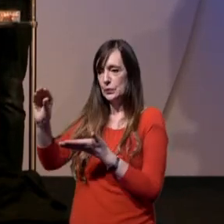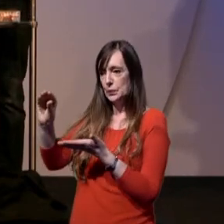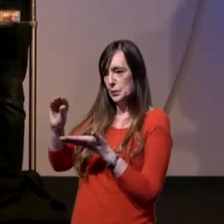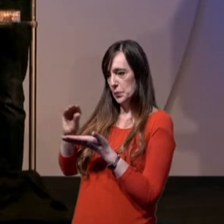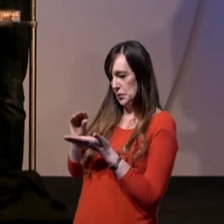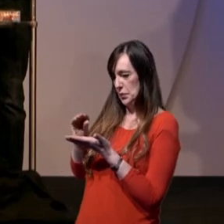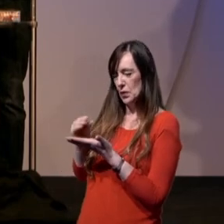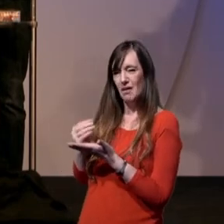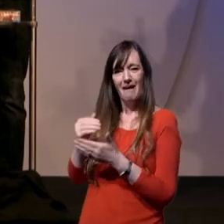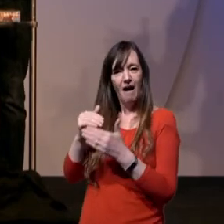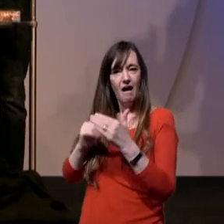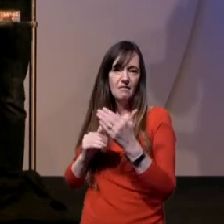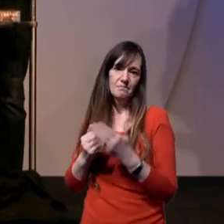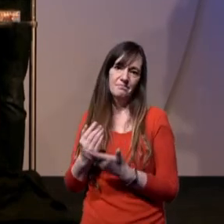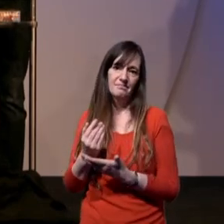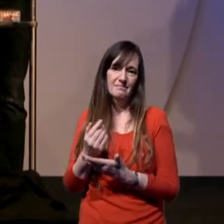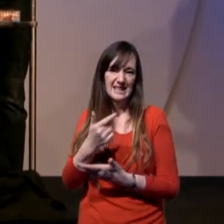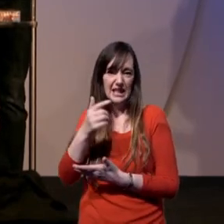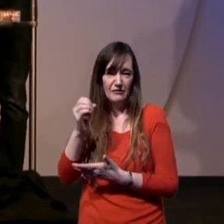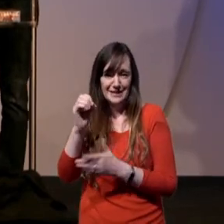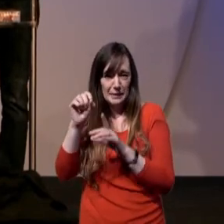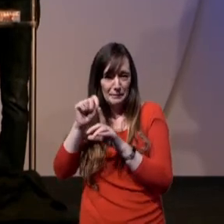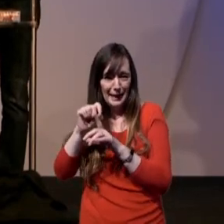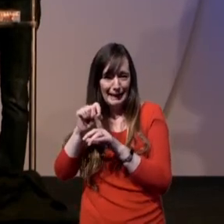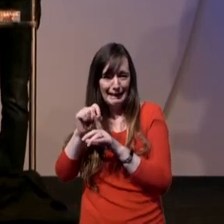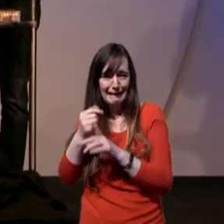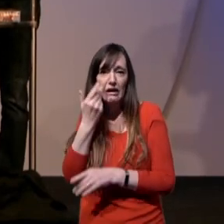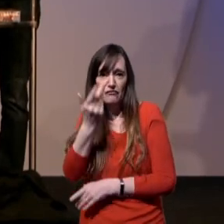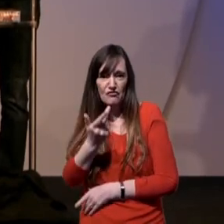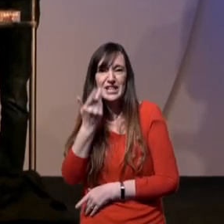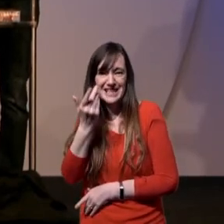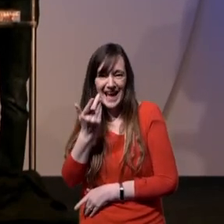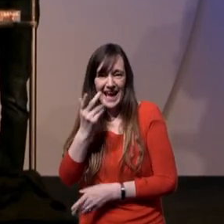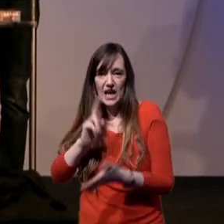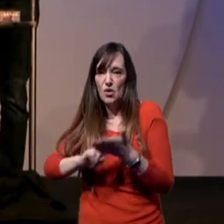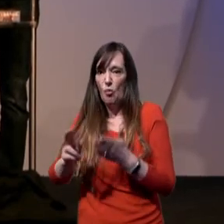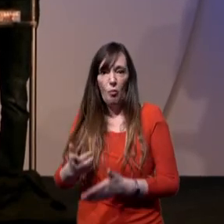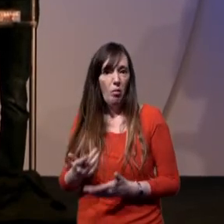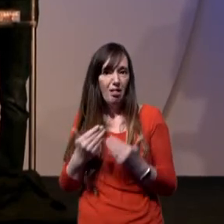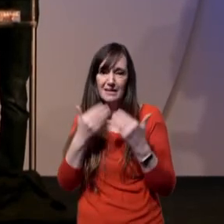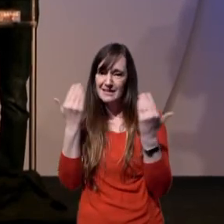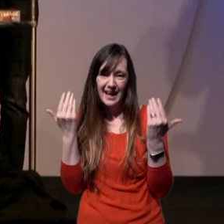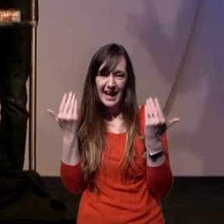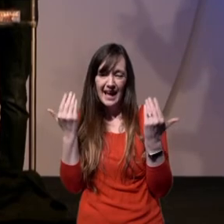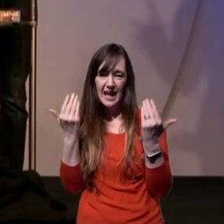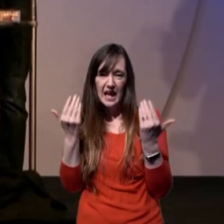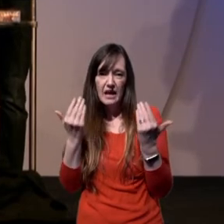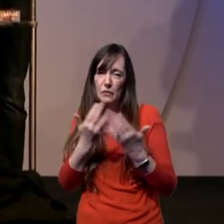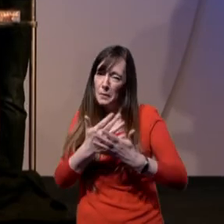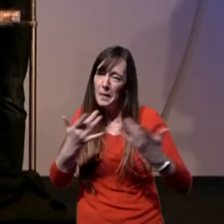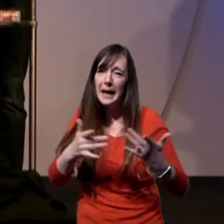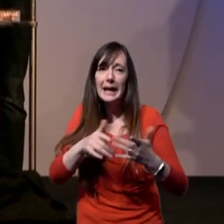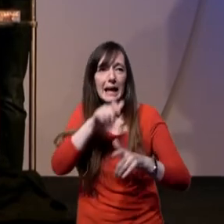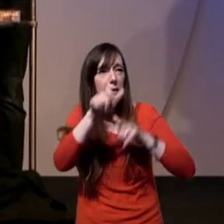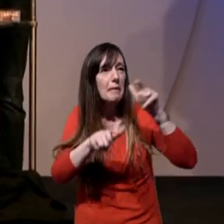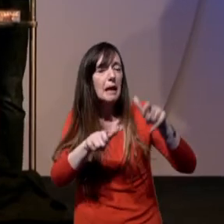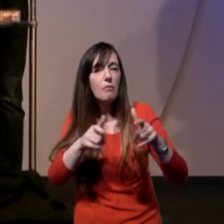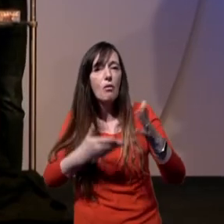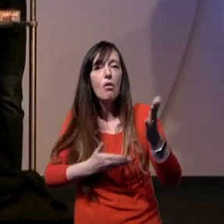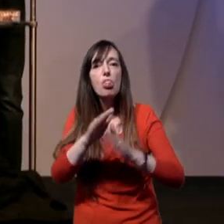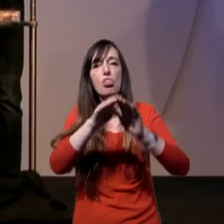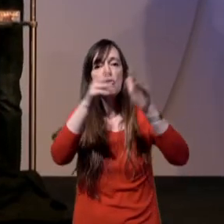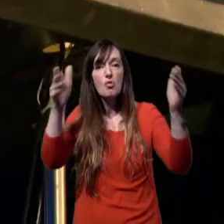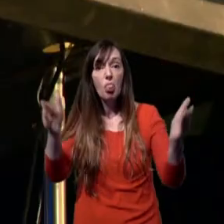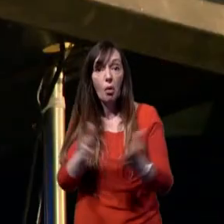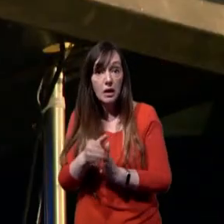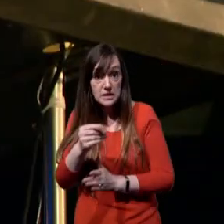dollar a day in normal times. For many people around the world, maybe some even tuning in